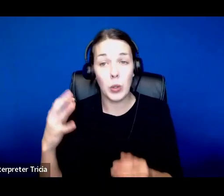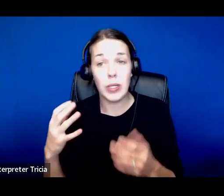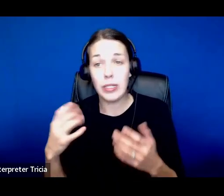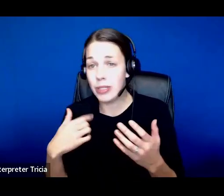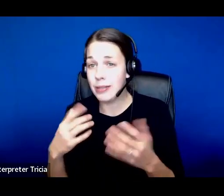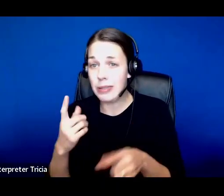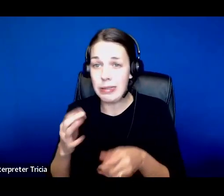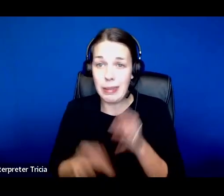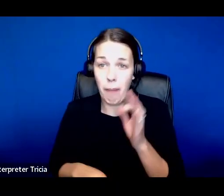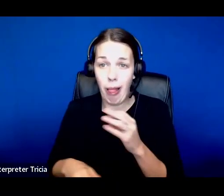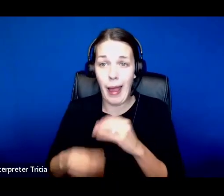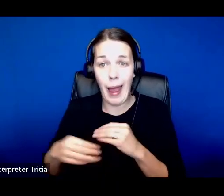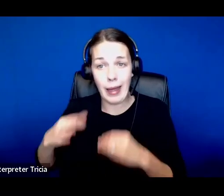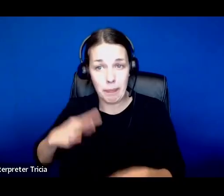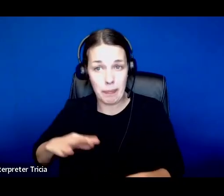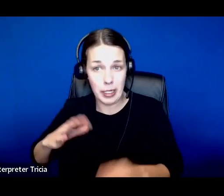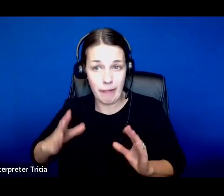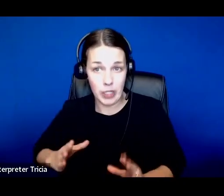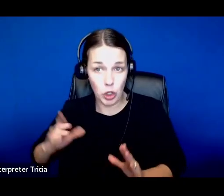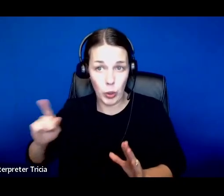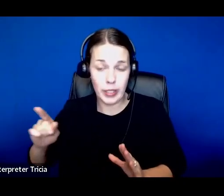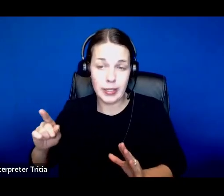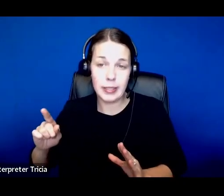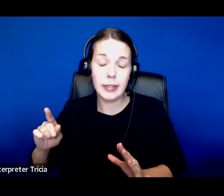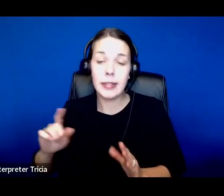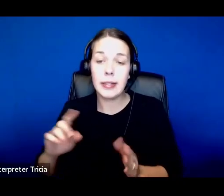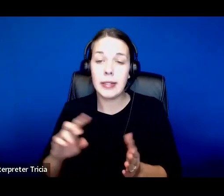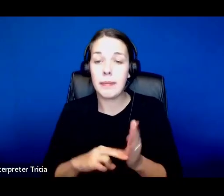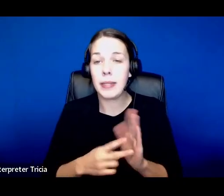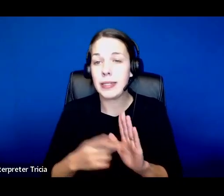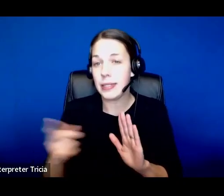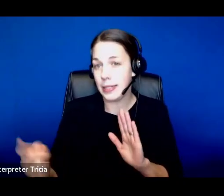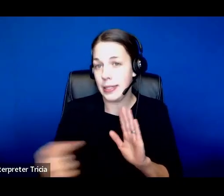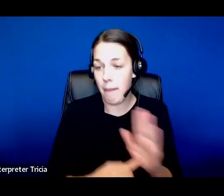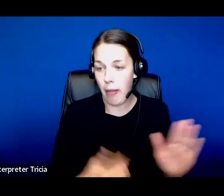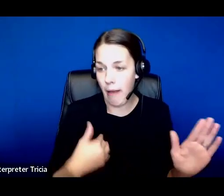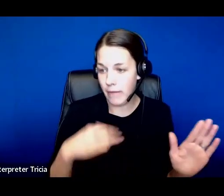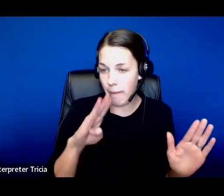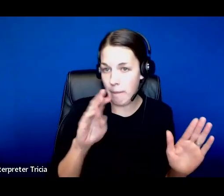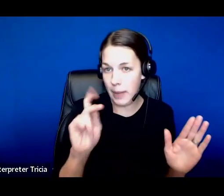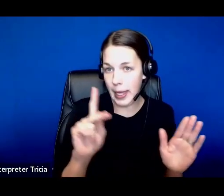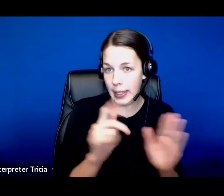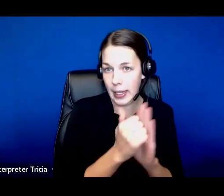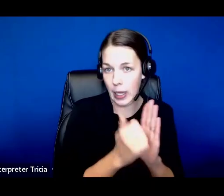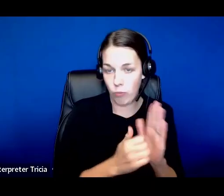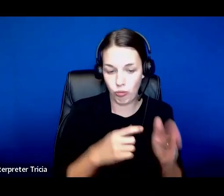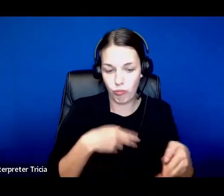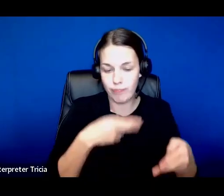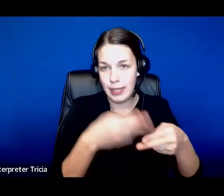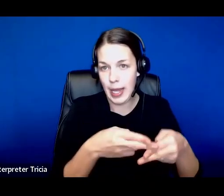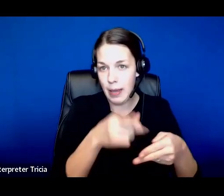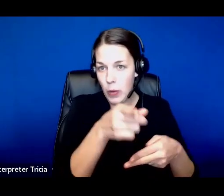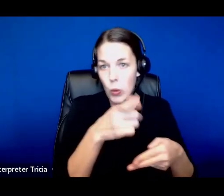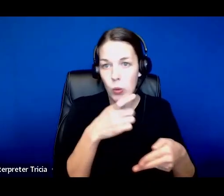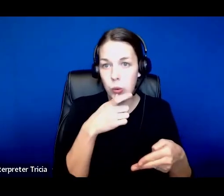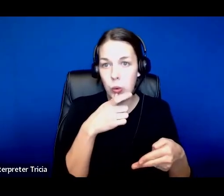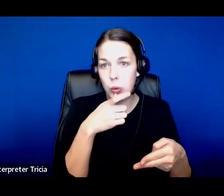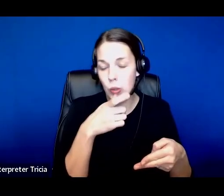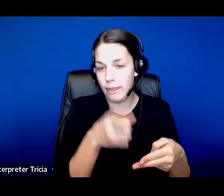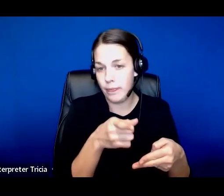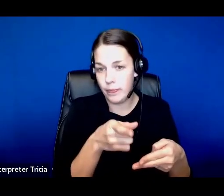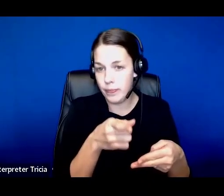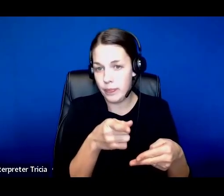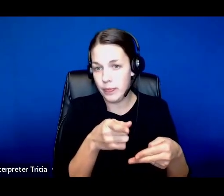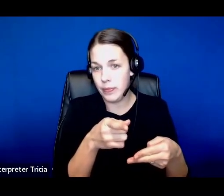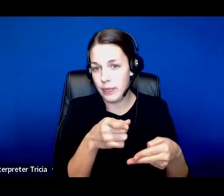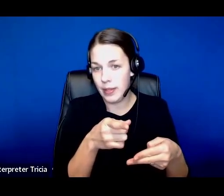things, you can take, for example, if you had a bank account and you name a beneficiary in your bank account, that